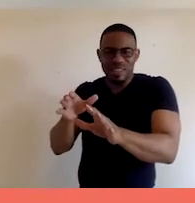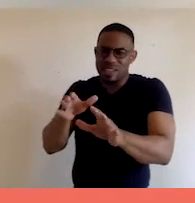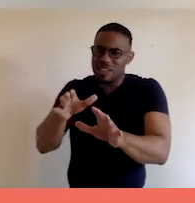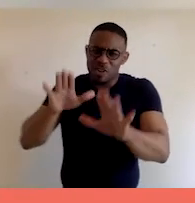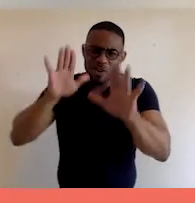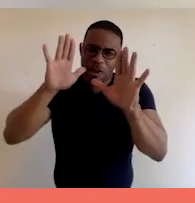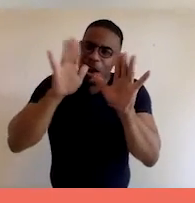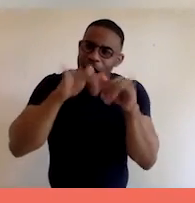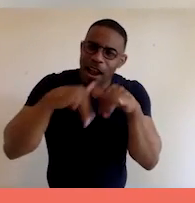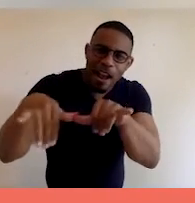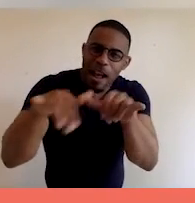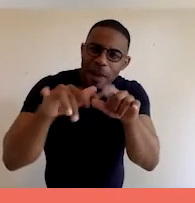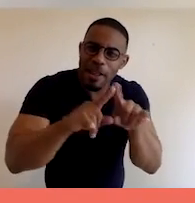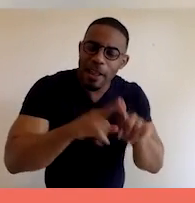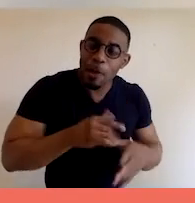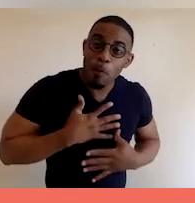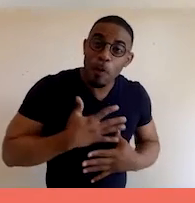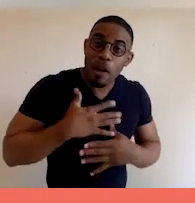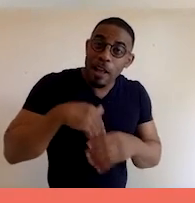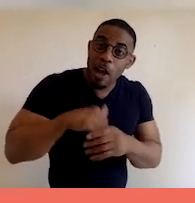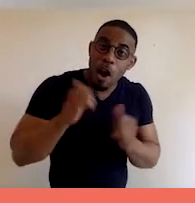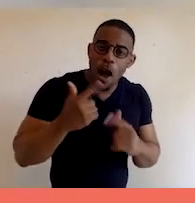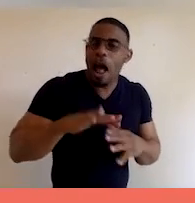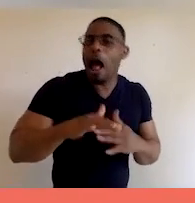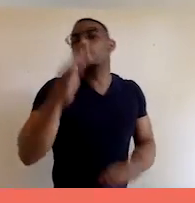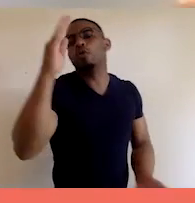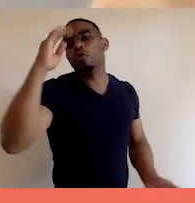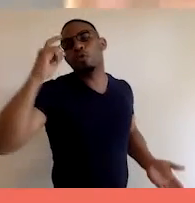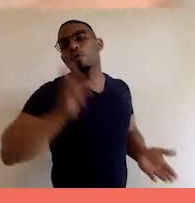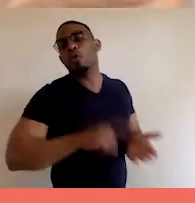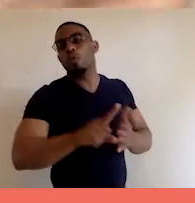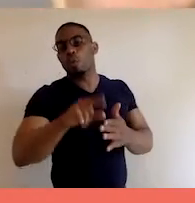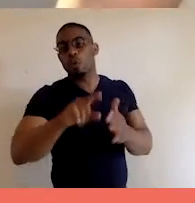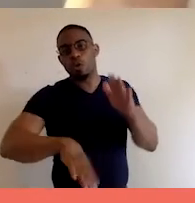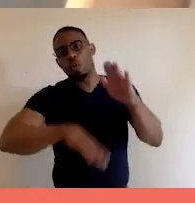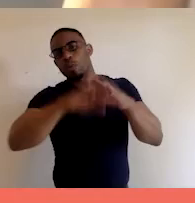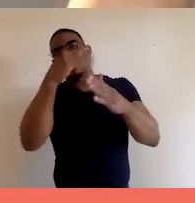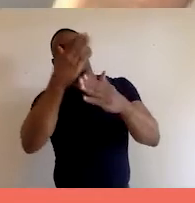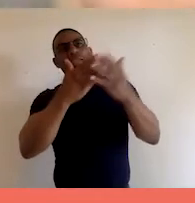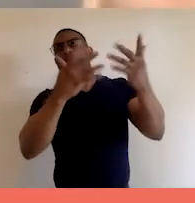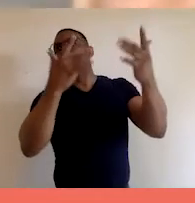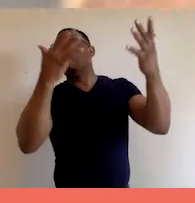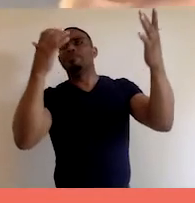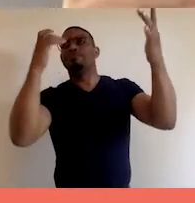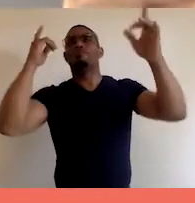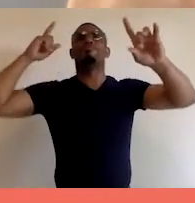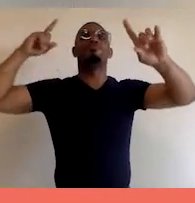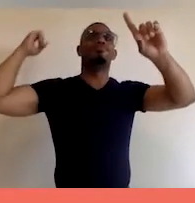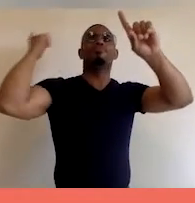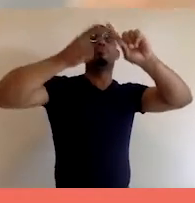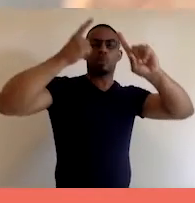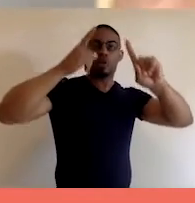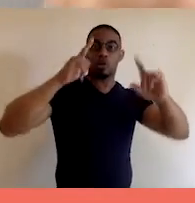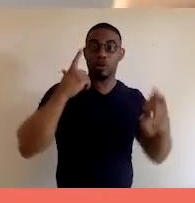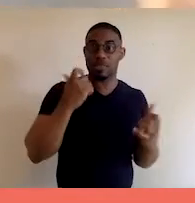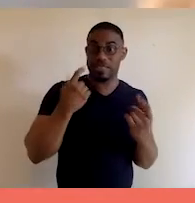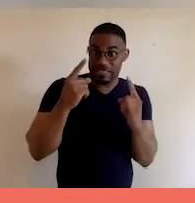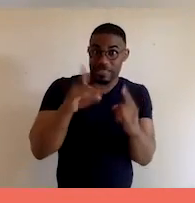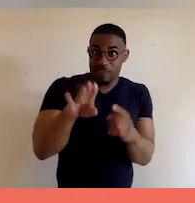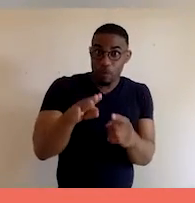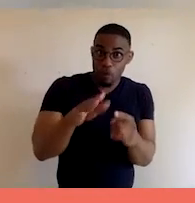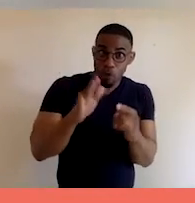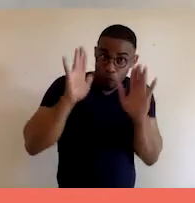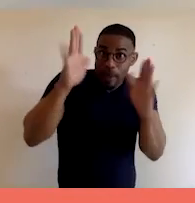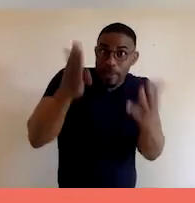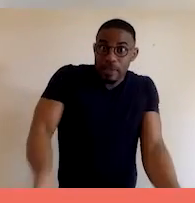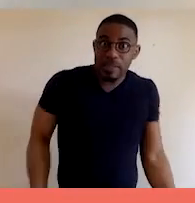as common as breathing. It is in all of us. Haven't you noticed when you reach some like monumental level, you've just achieved your